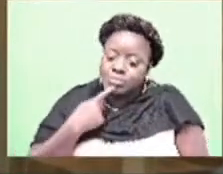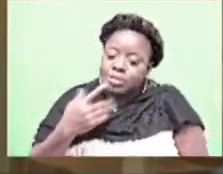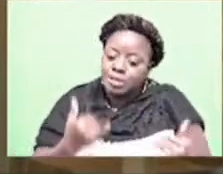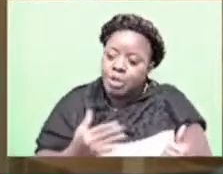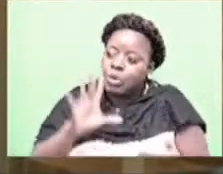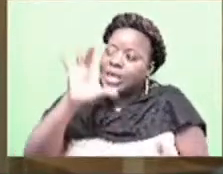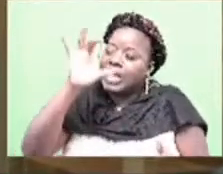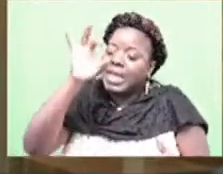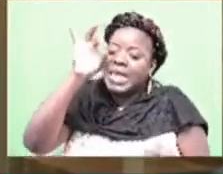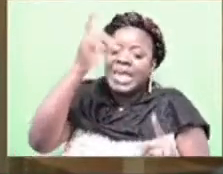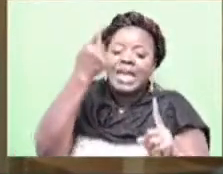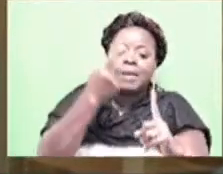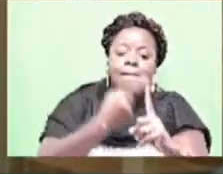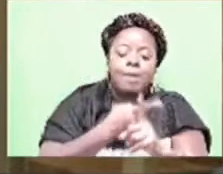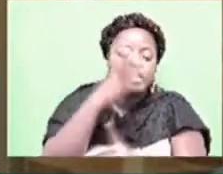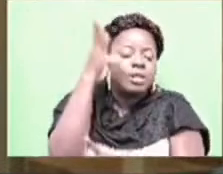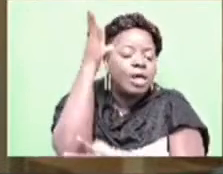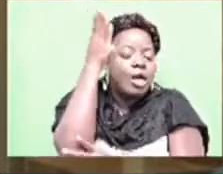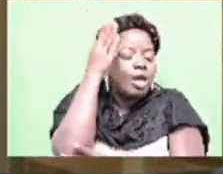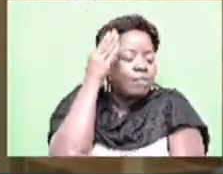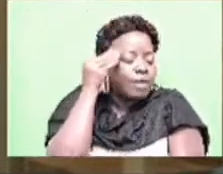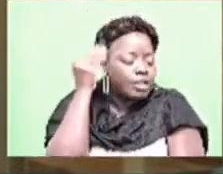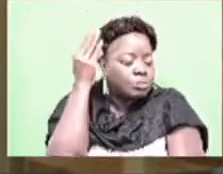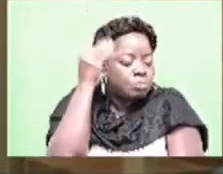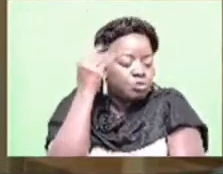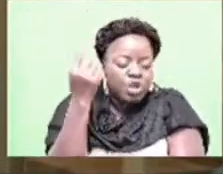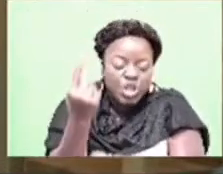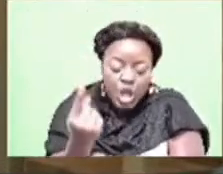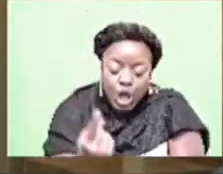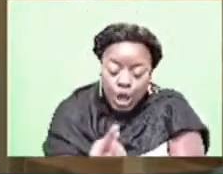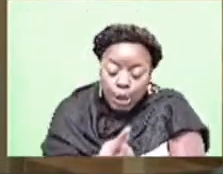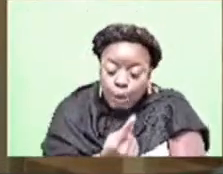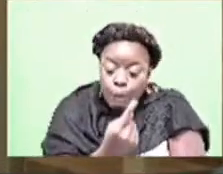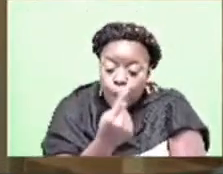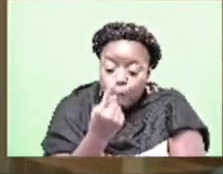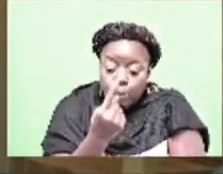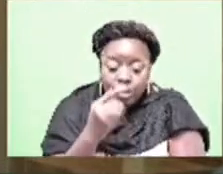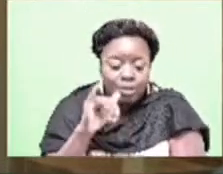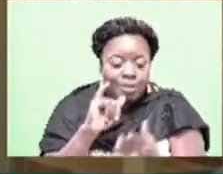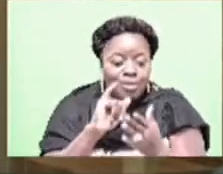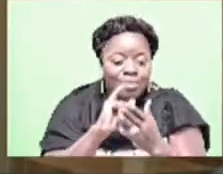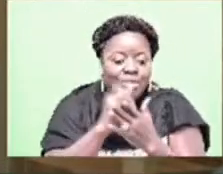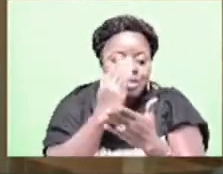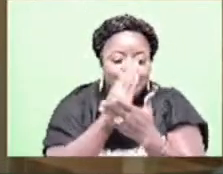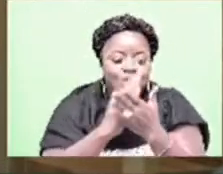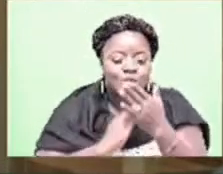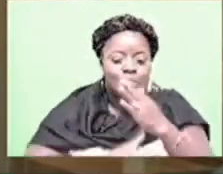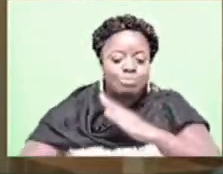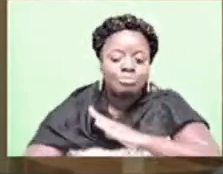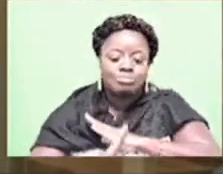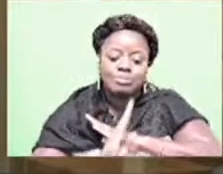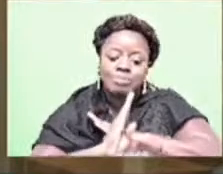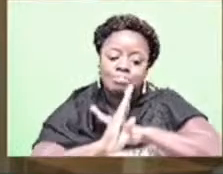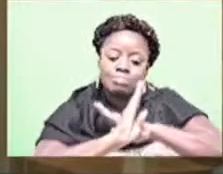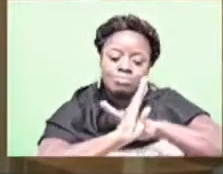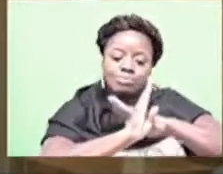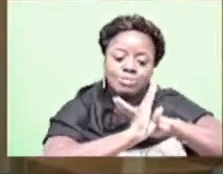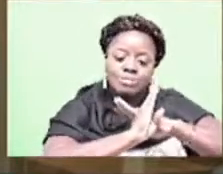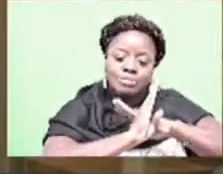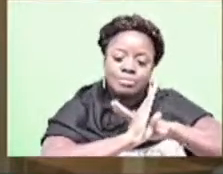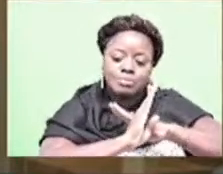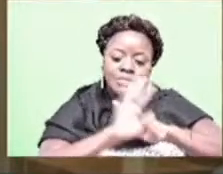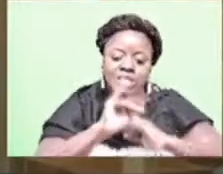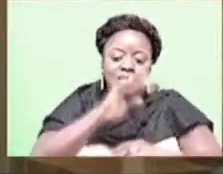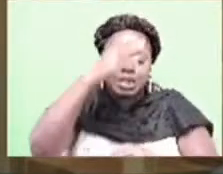of experience only, that the barrier methods such as masks and